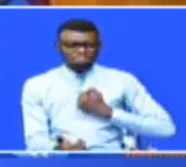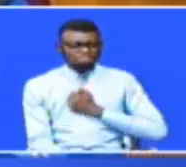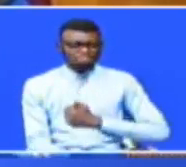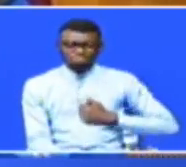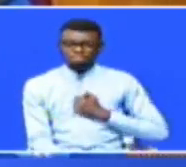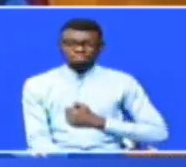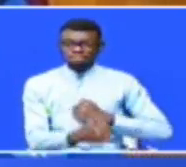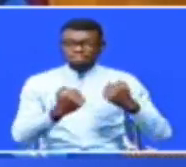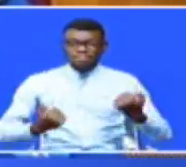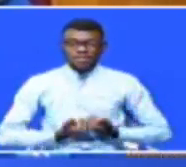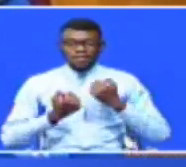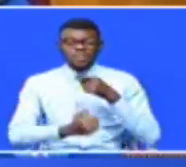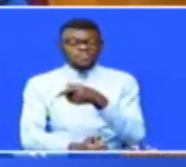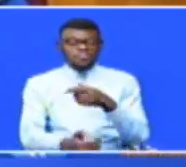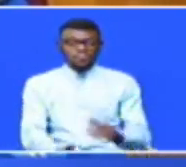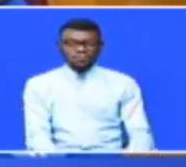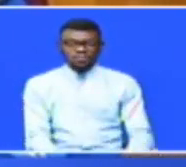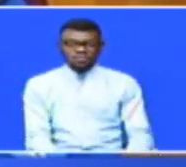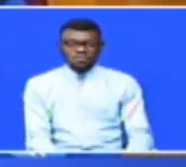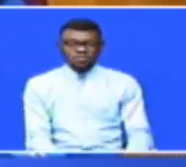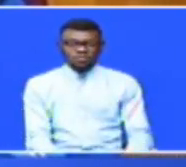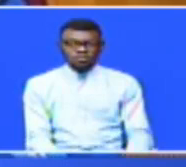event where